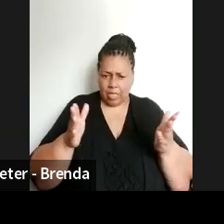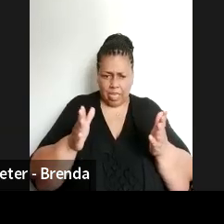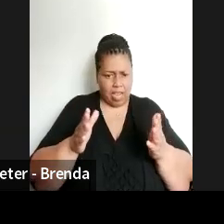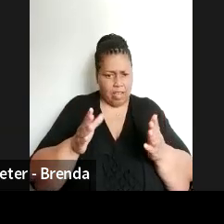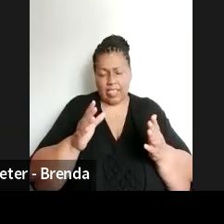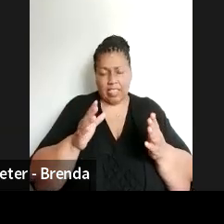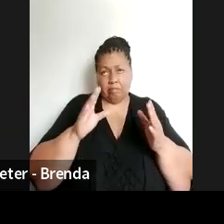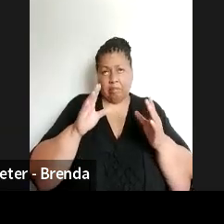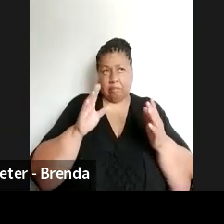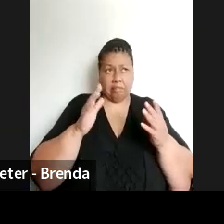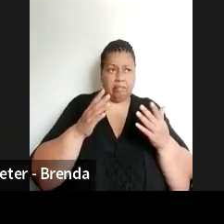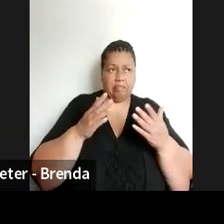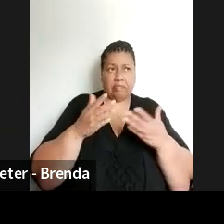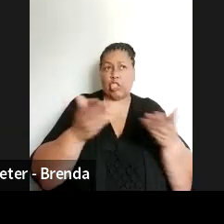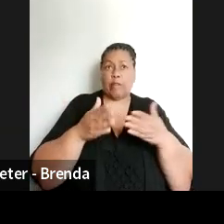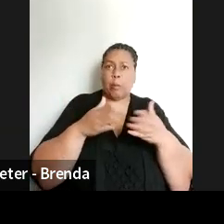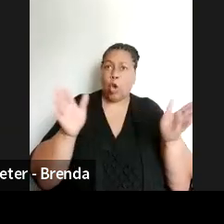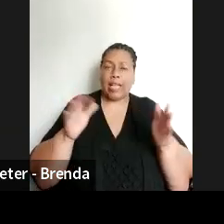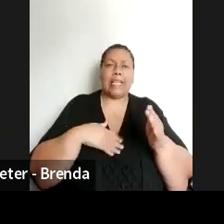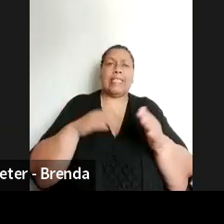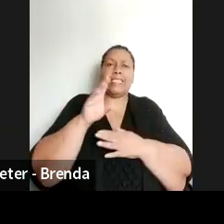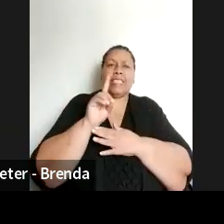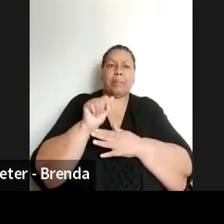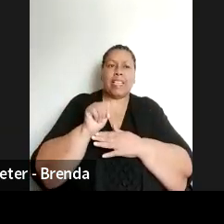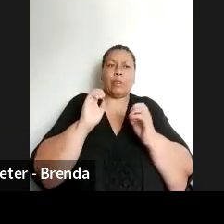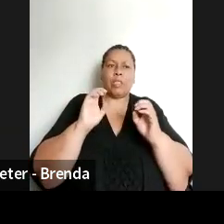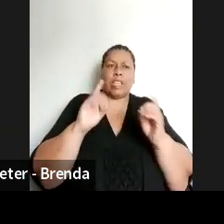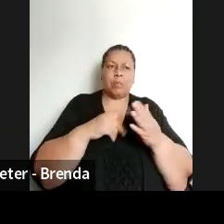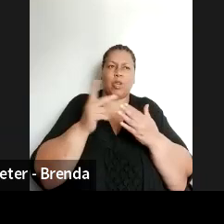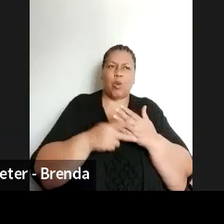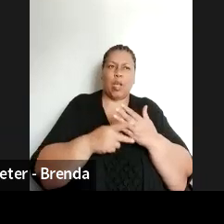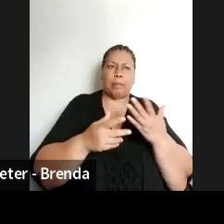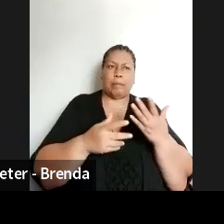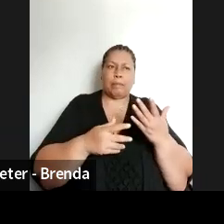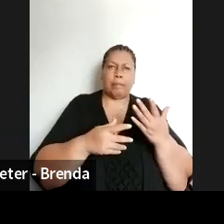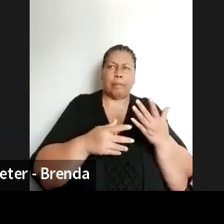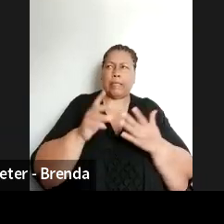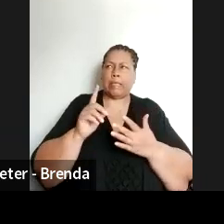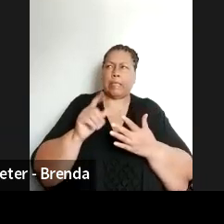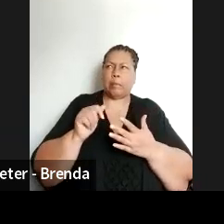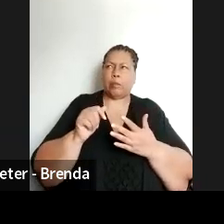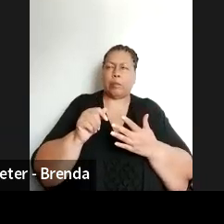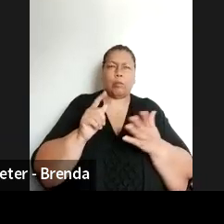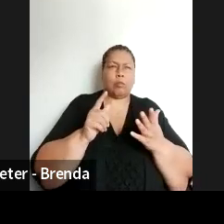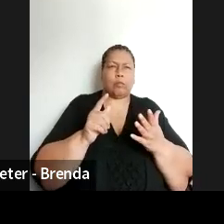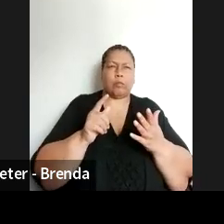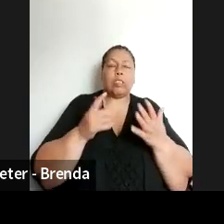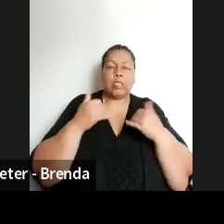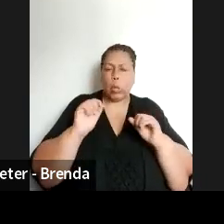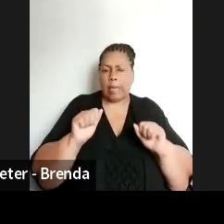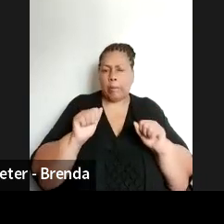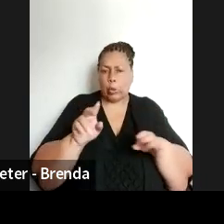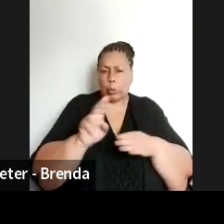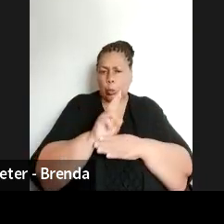education program. And then I think it would broaden up who is able to use some of those resources. Yeah. as